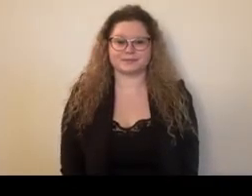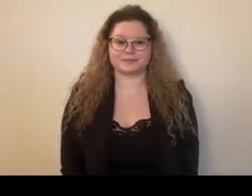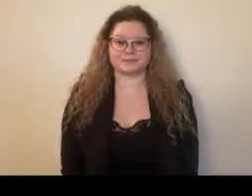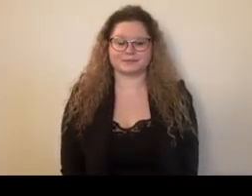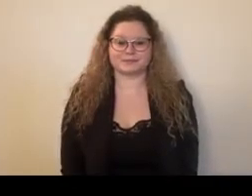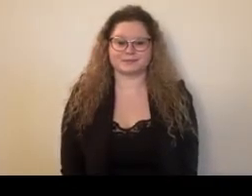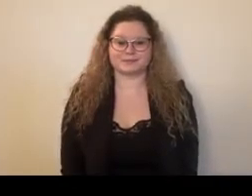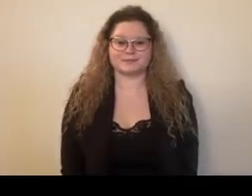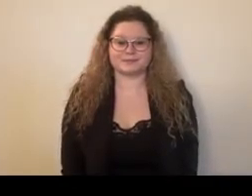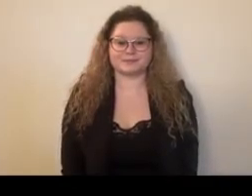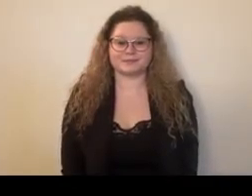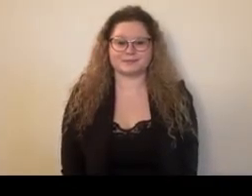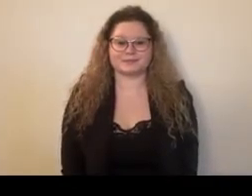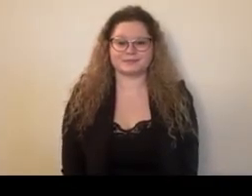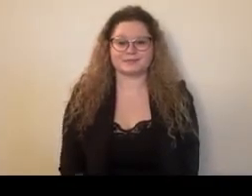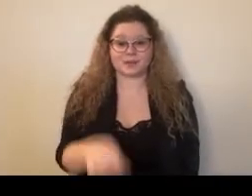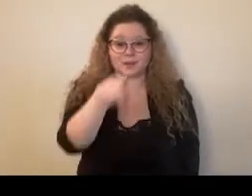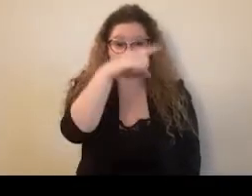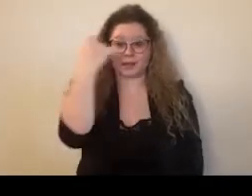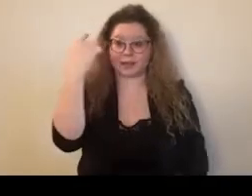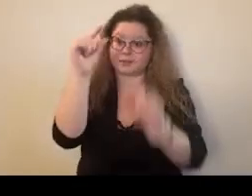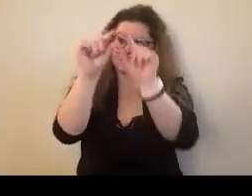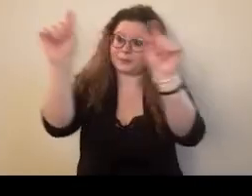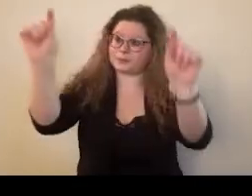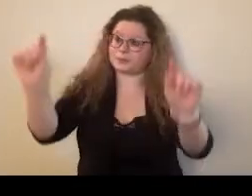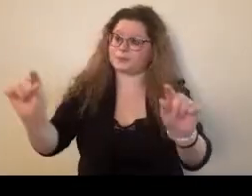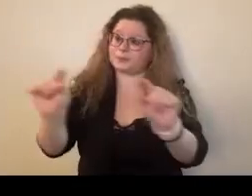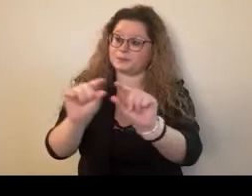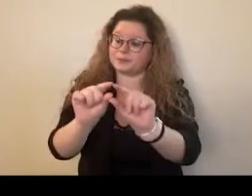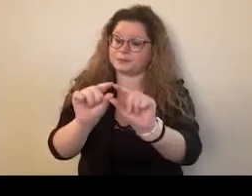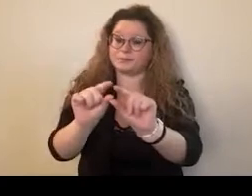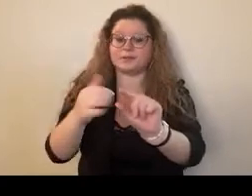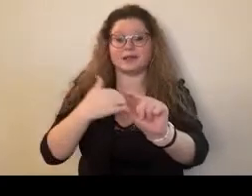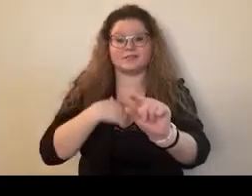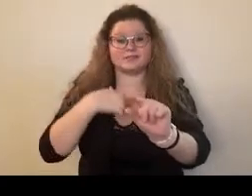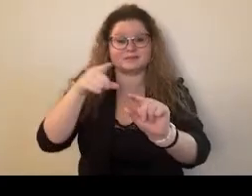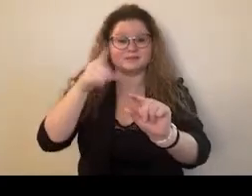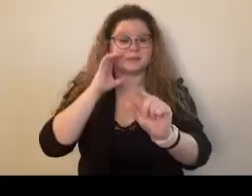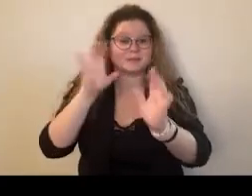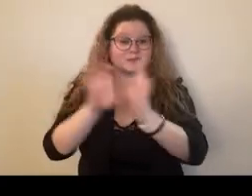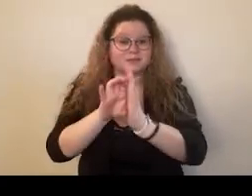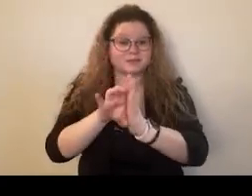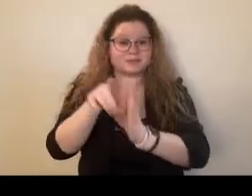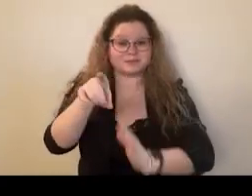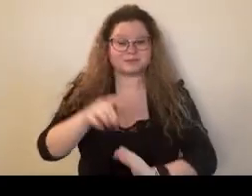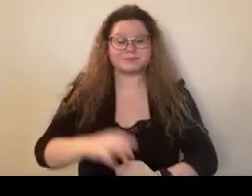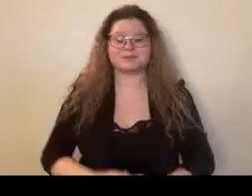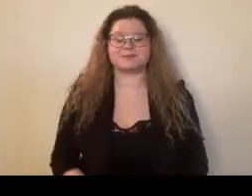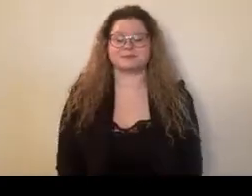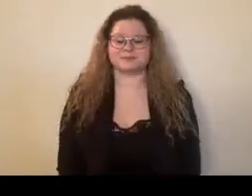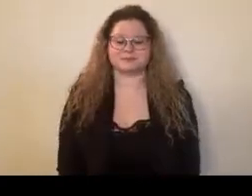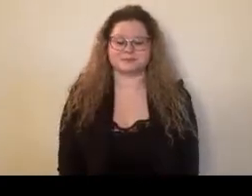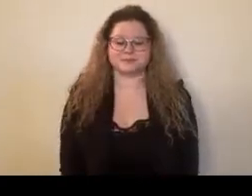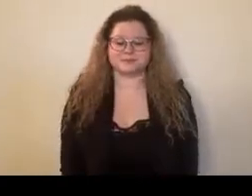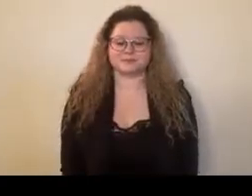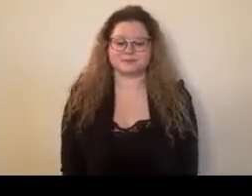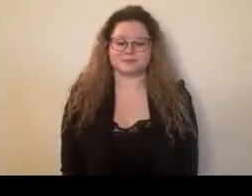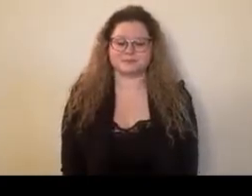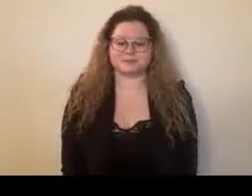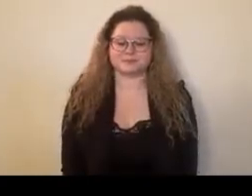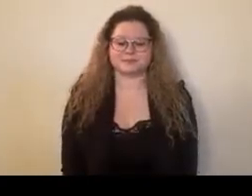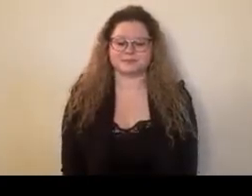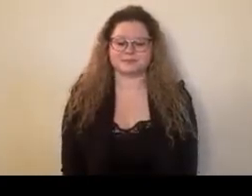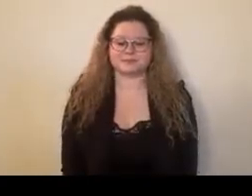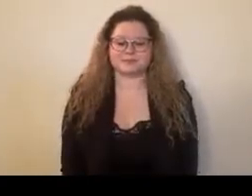A black frame holds a white mat, inside which is a colour photograph. The photograph shows a